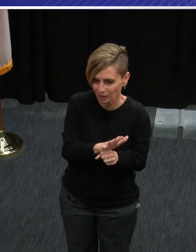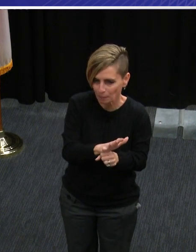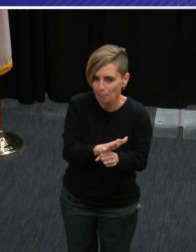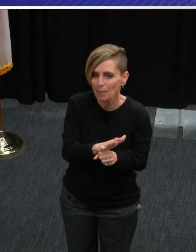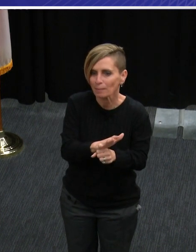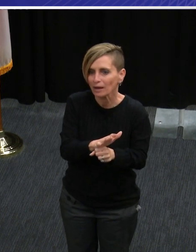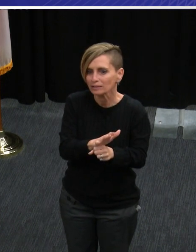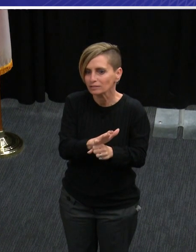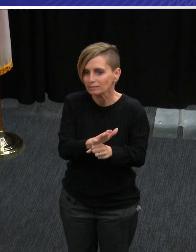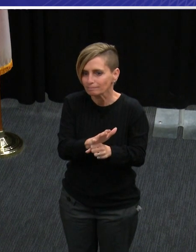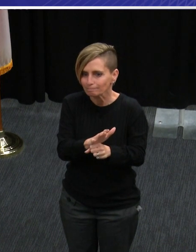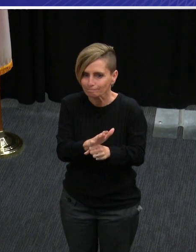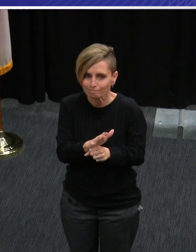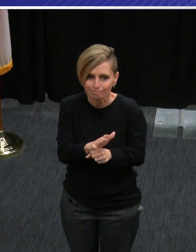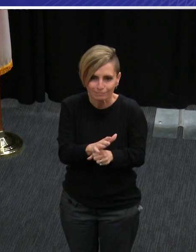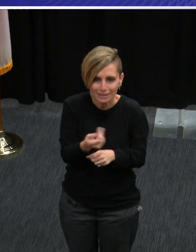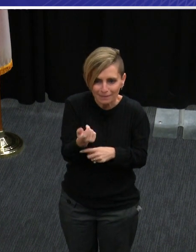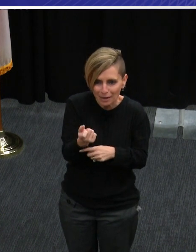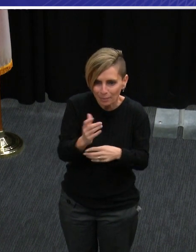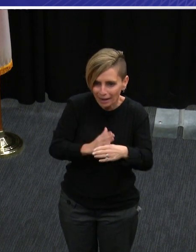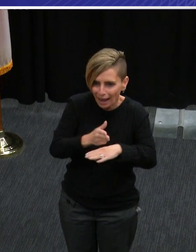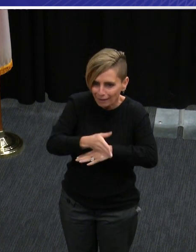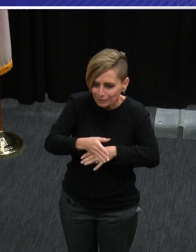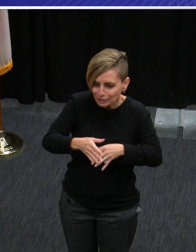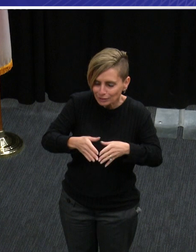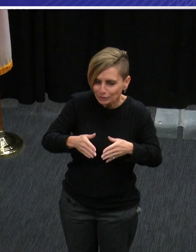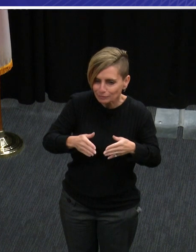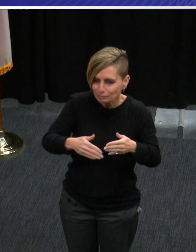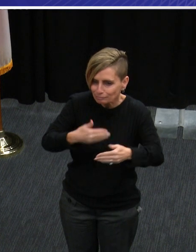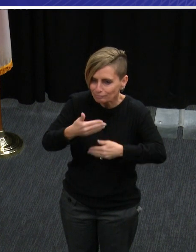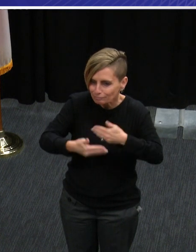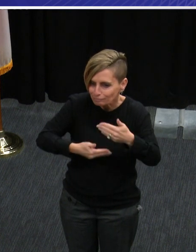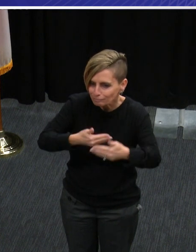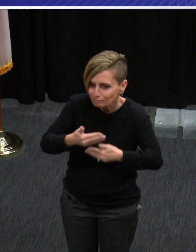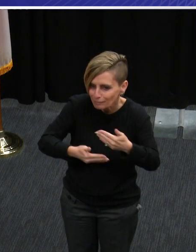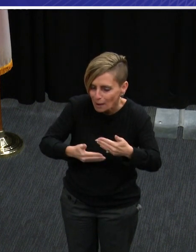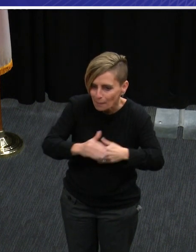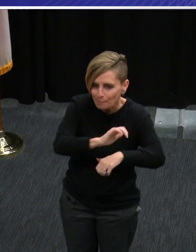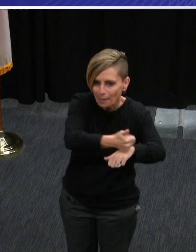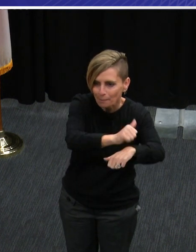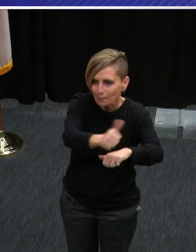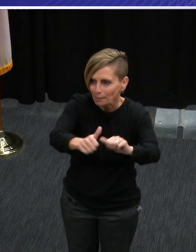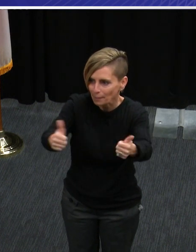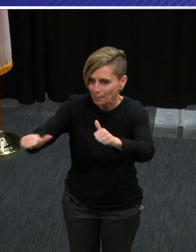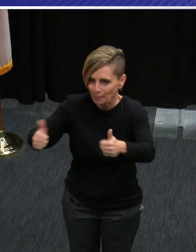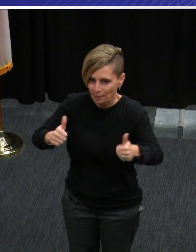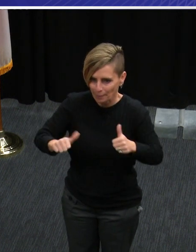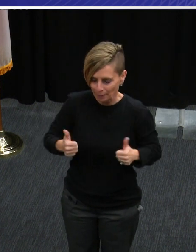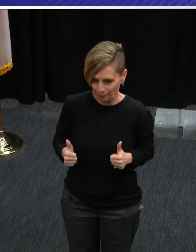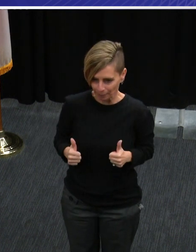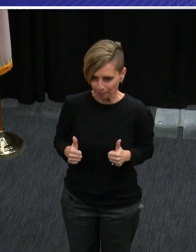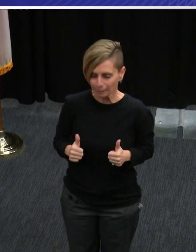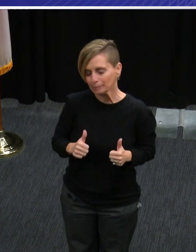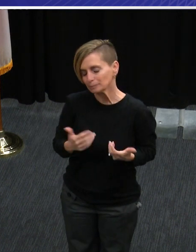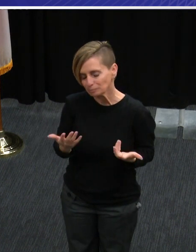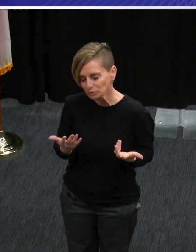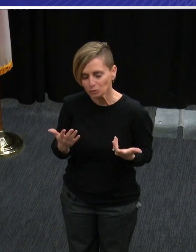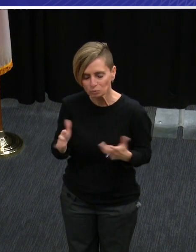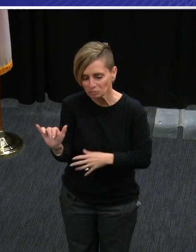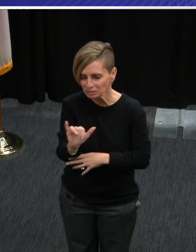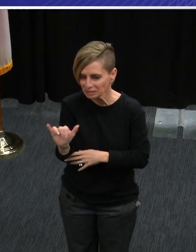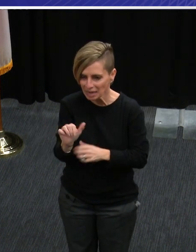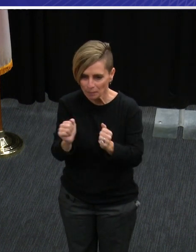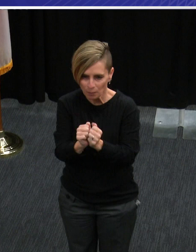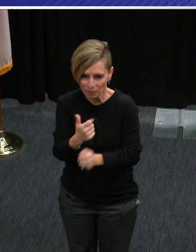it opened up and there are a lot of places where you can get tests in this county and throughout the entire state. And we know through the governor